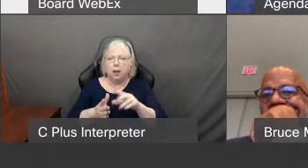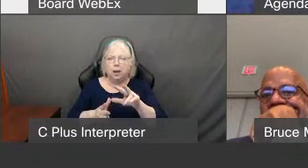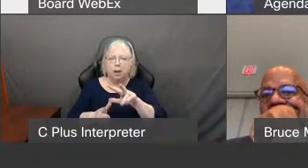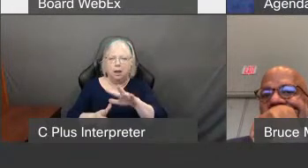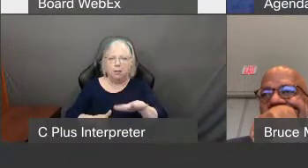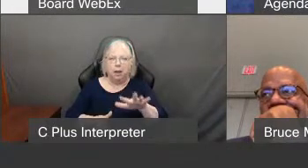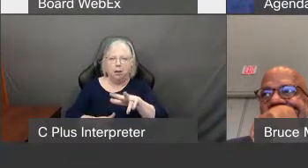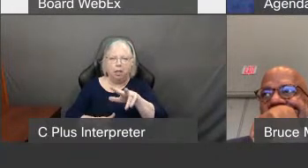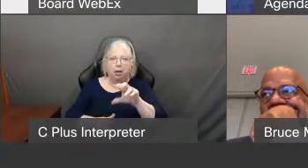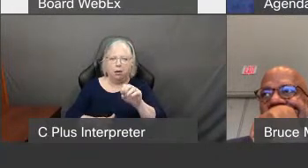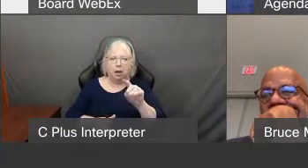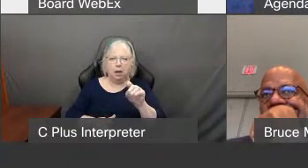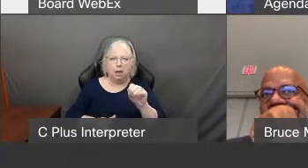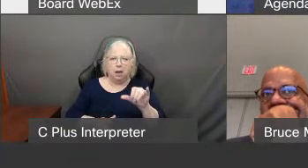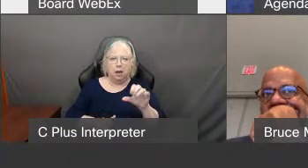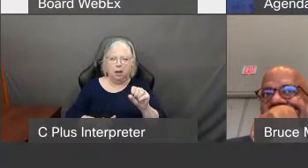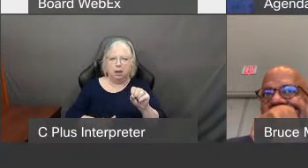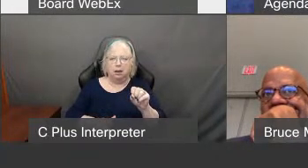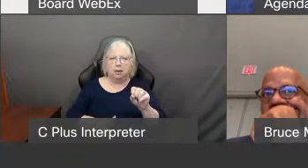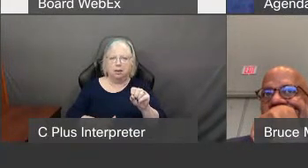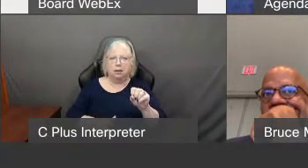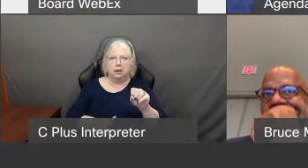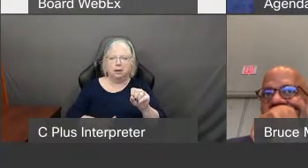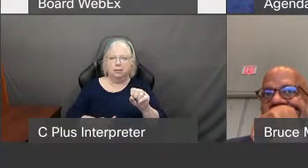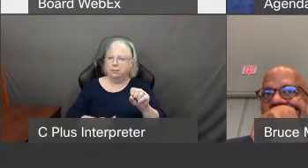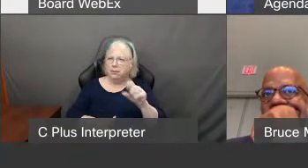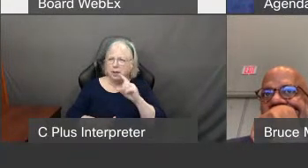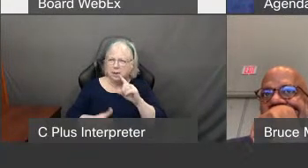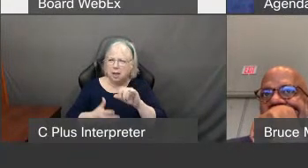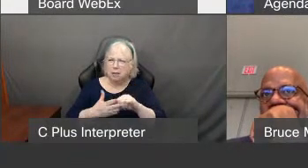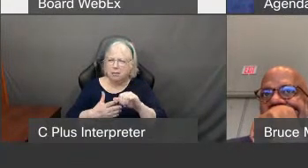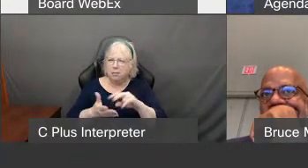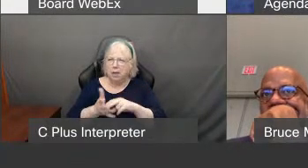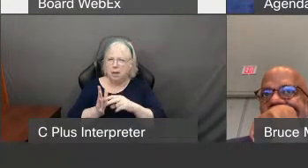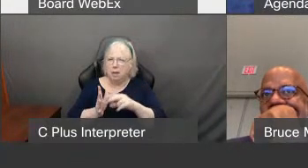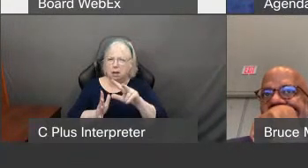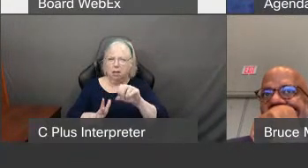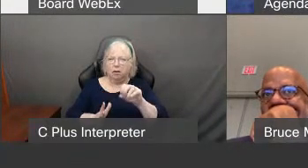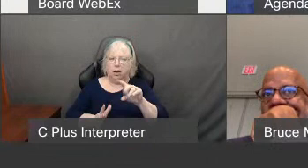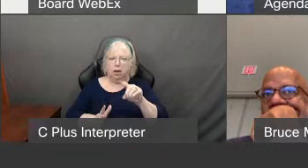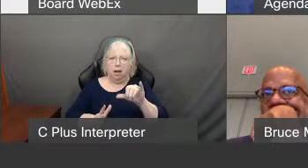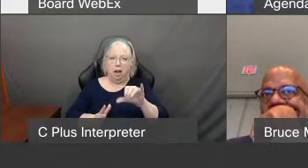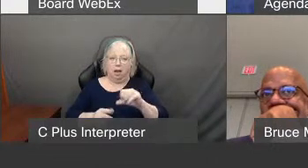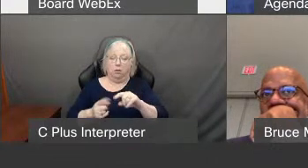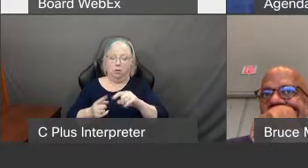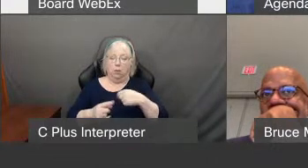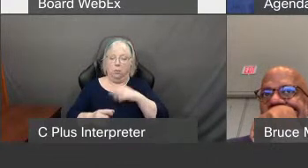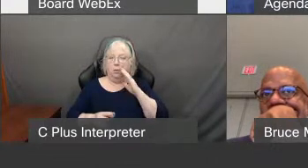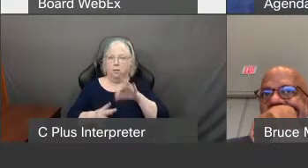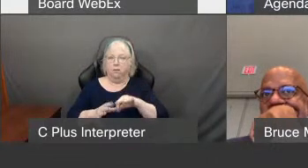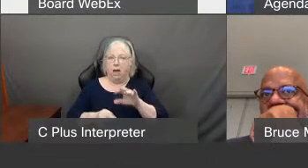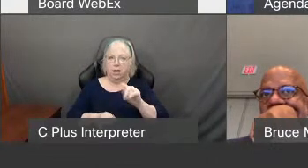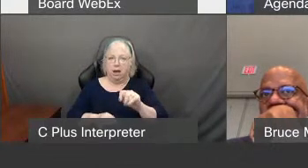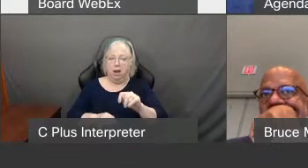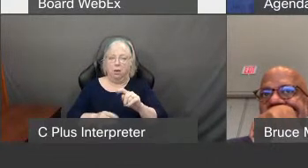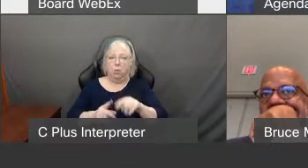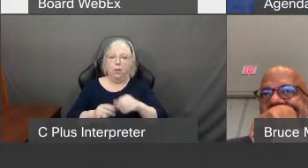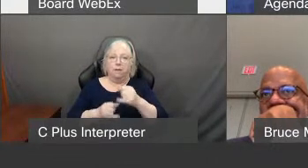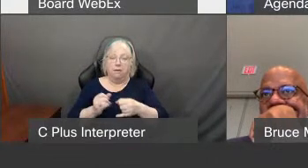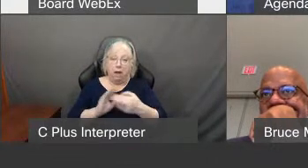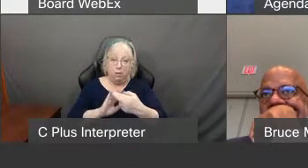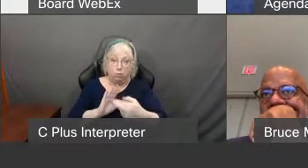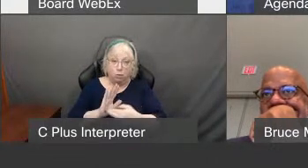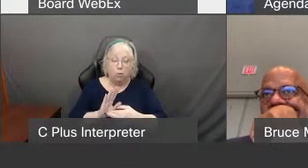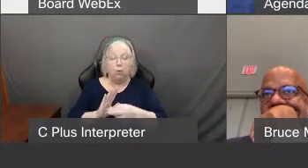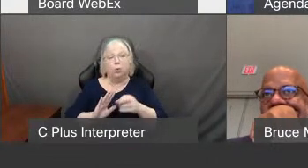or approximately 30 days. And is that 30 days when we will find out what the final rules are,